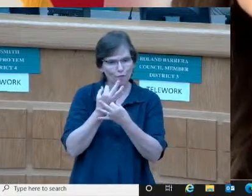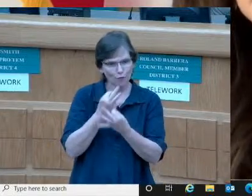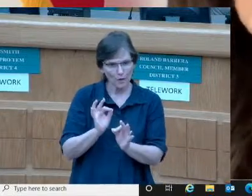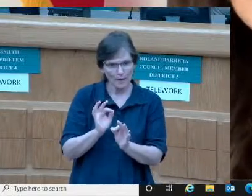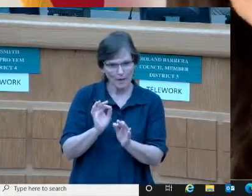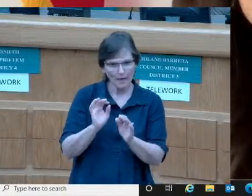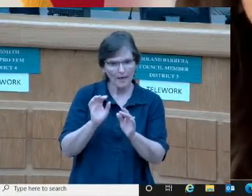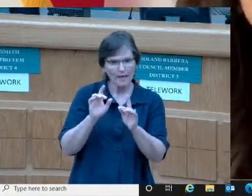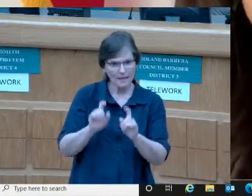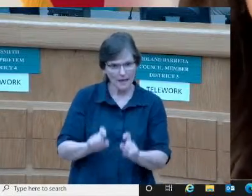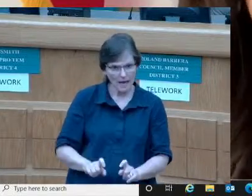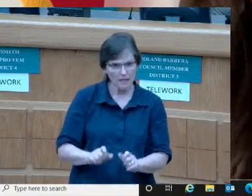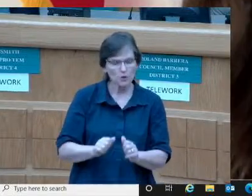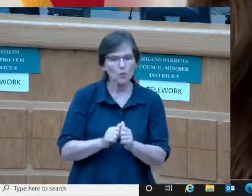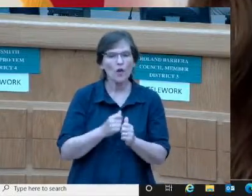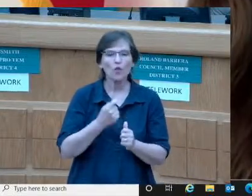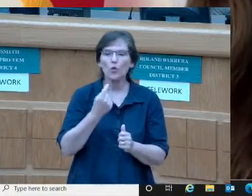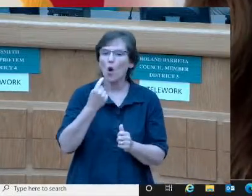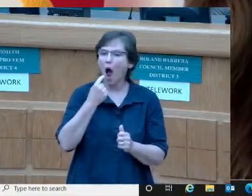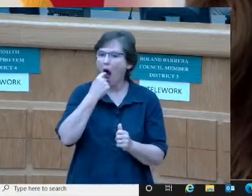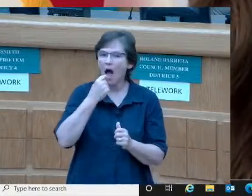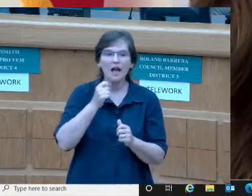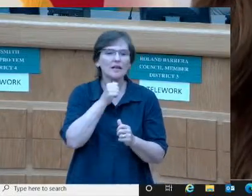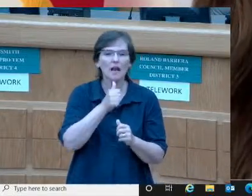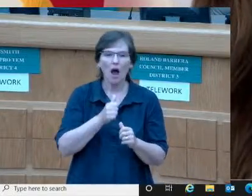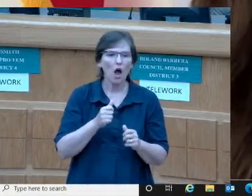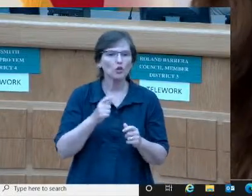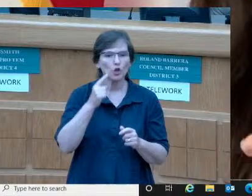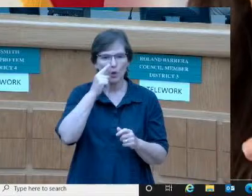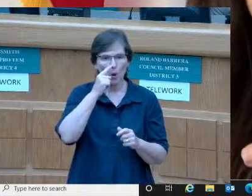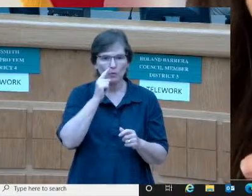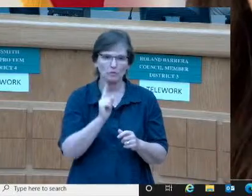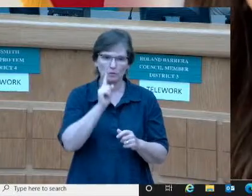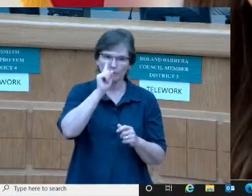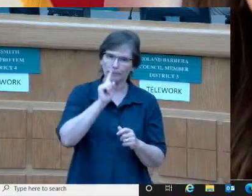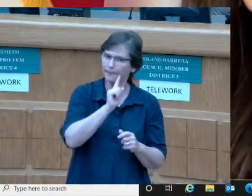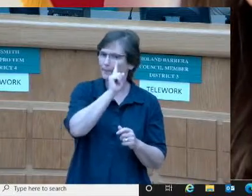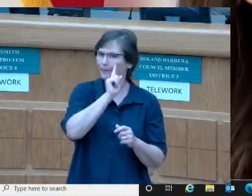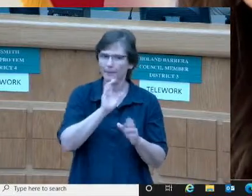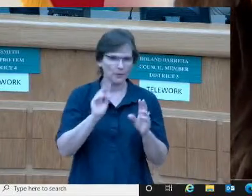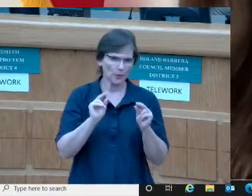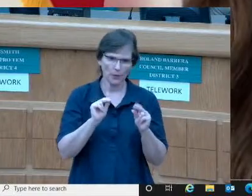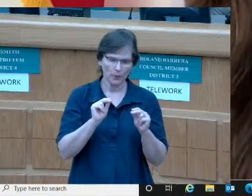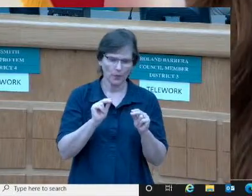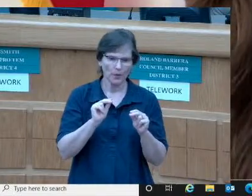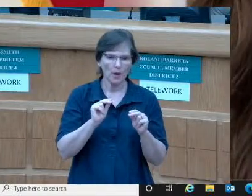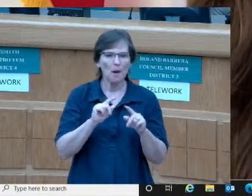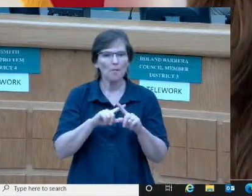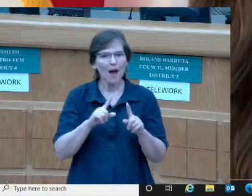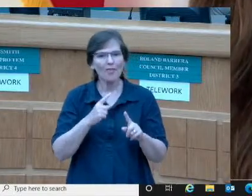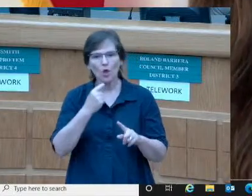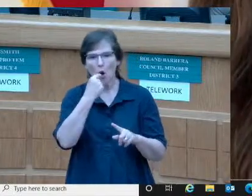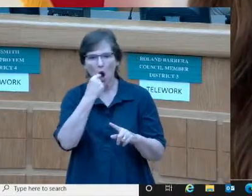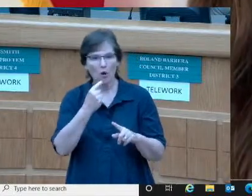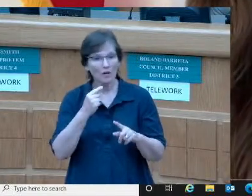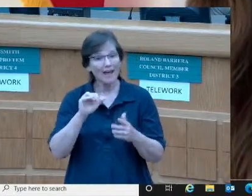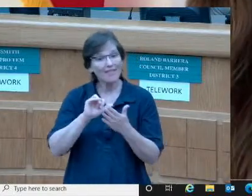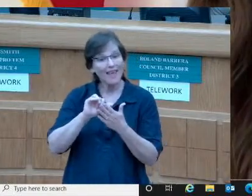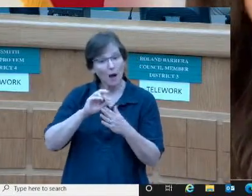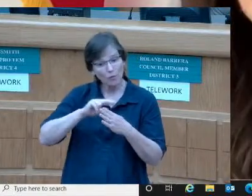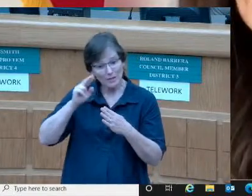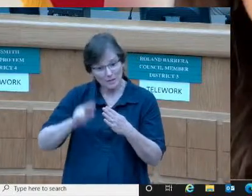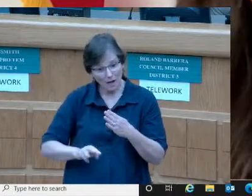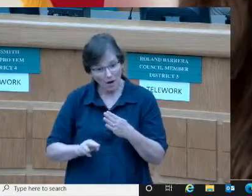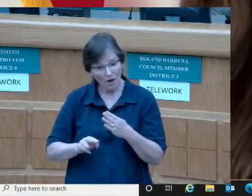using throat swabs, not the ones that go up the nose, and they are typically quick results, and they are available in